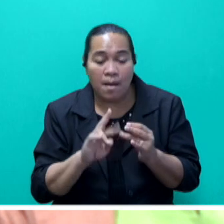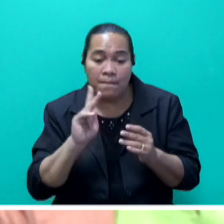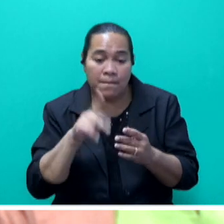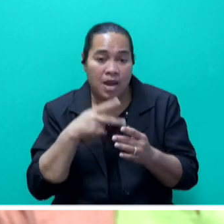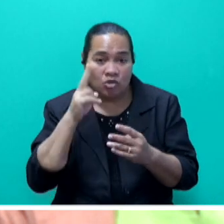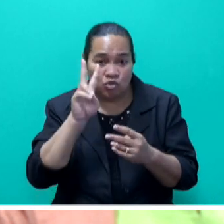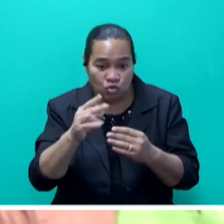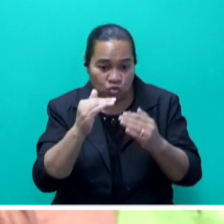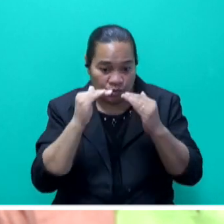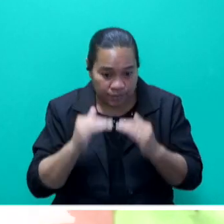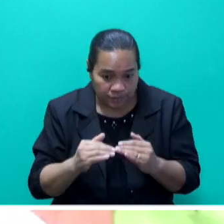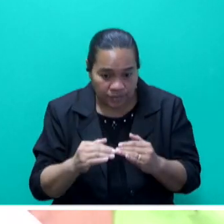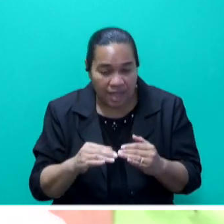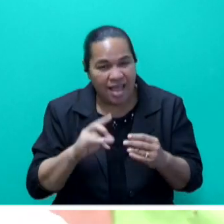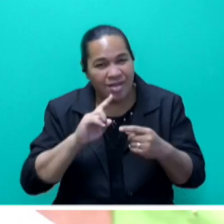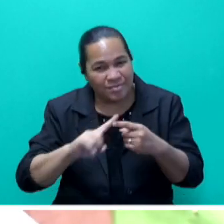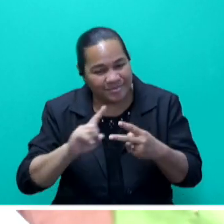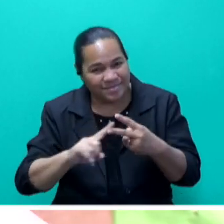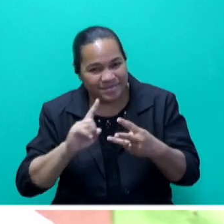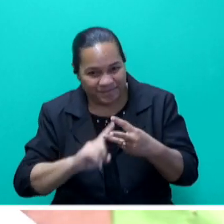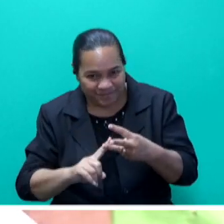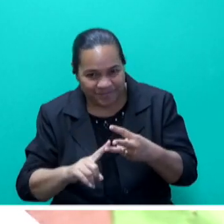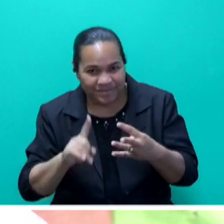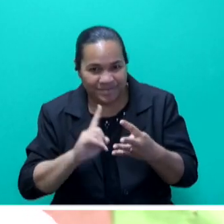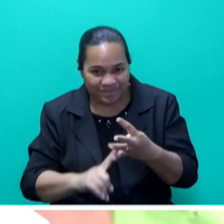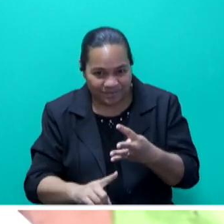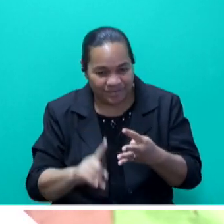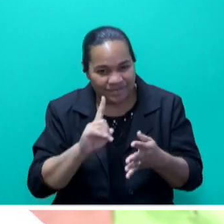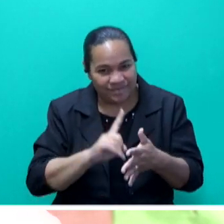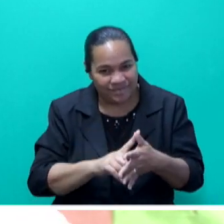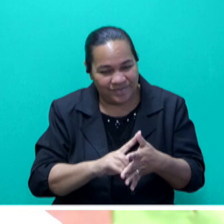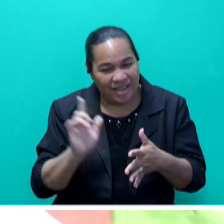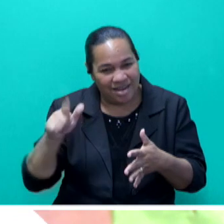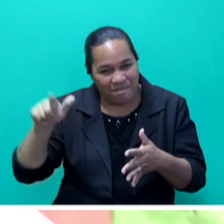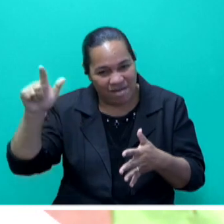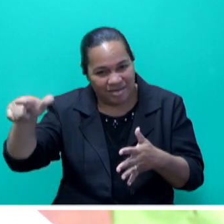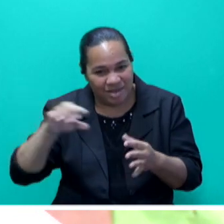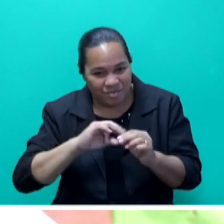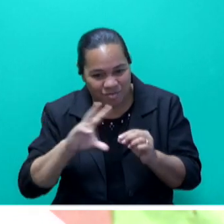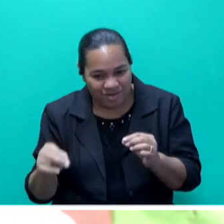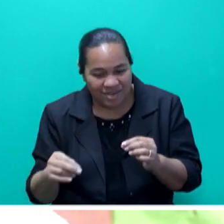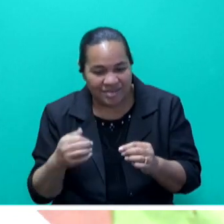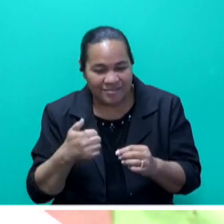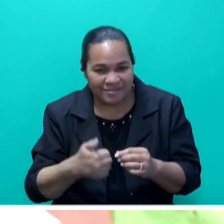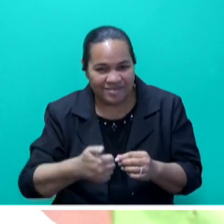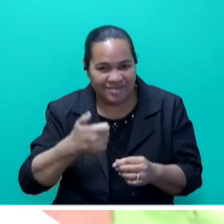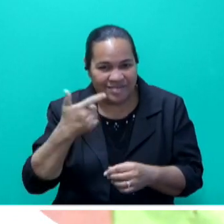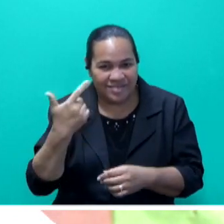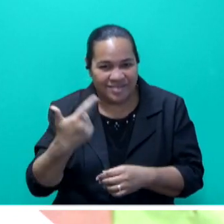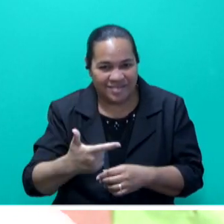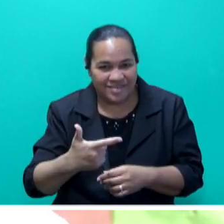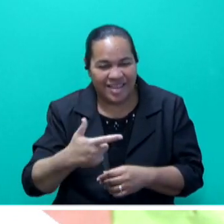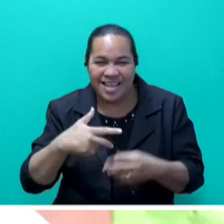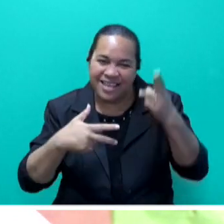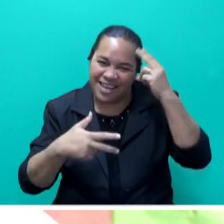the Winyunrobo, Sarava, Sawani Bridge, Narata Bridge, Lambasa Bridge, Savarakareka Bridge, Kulukulu Bridge,